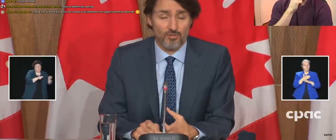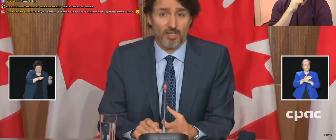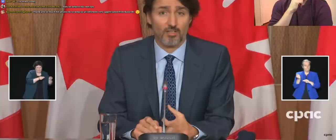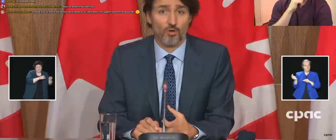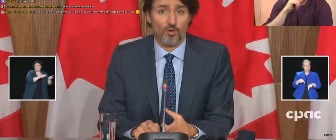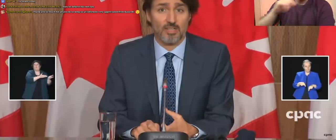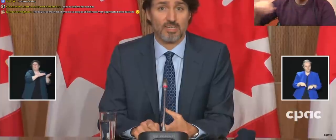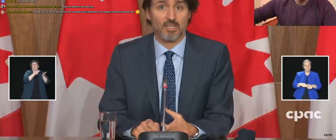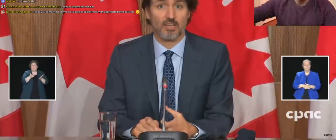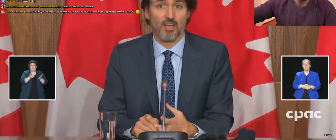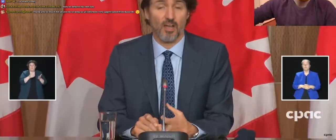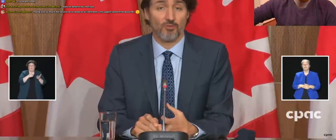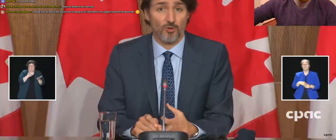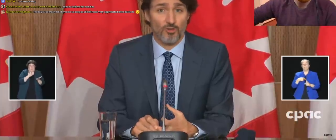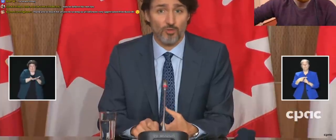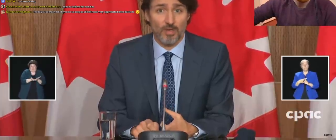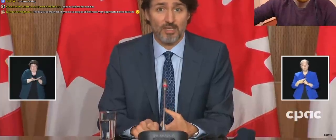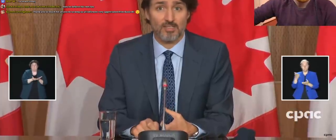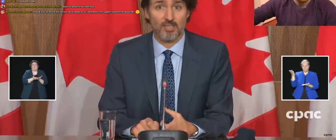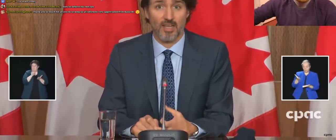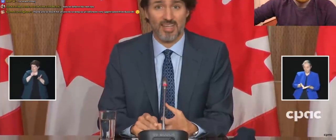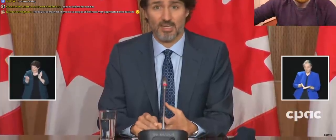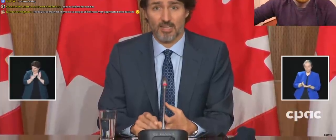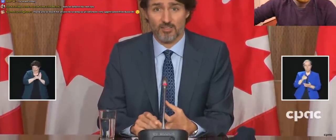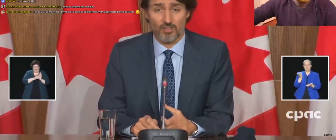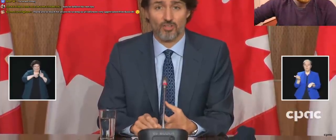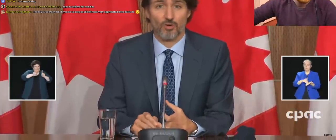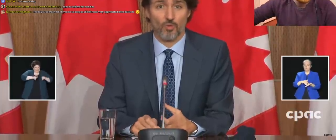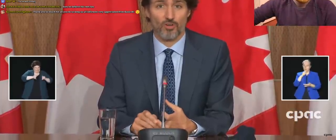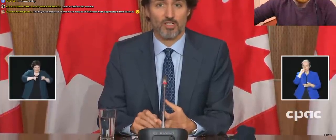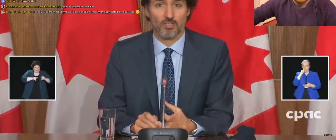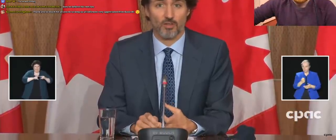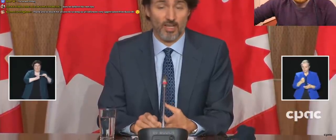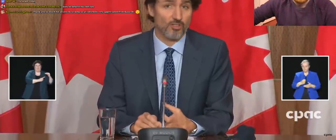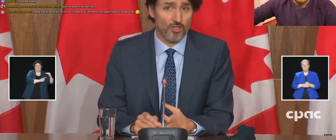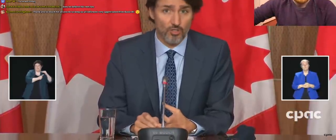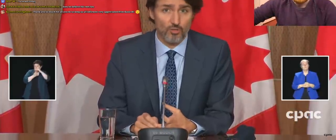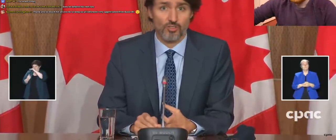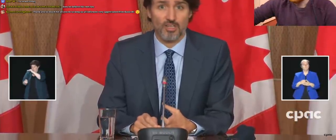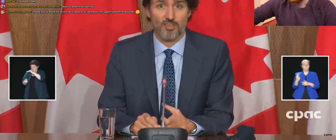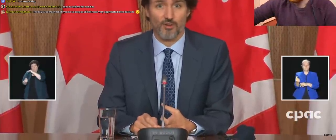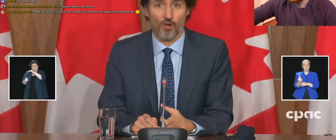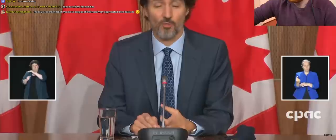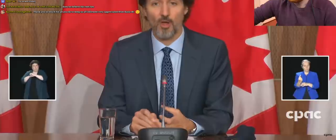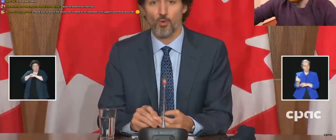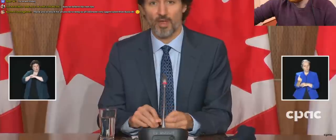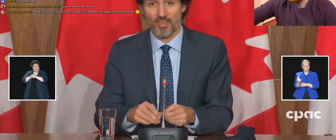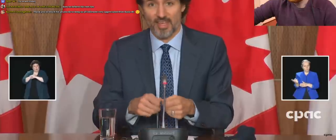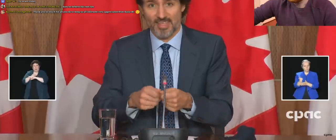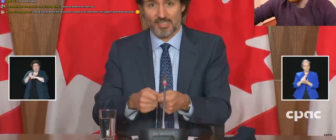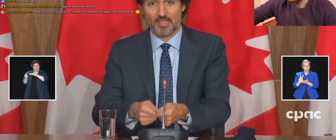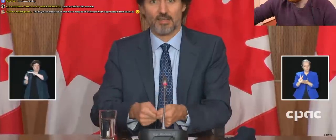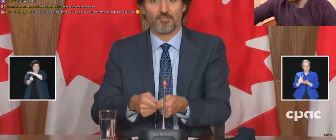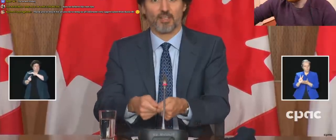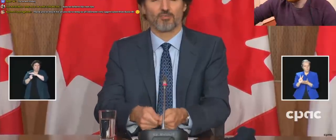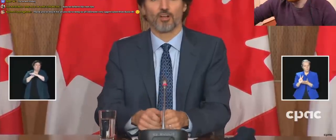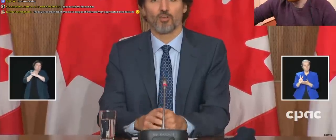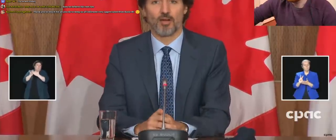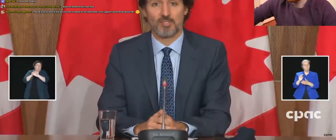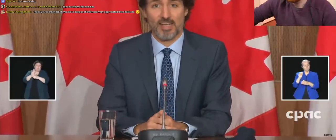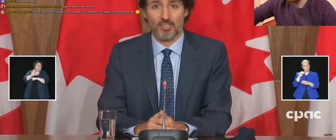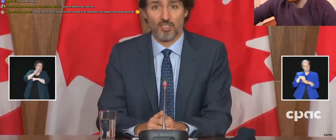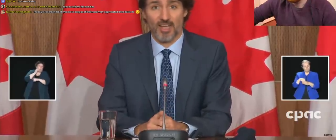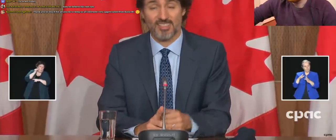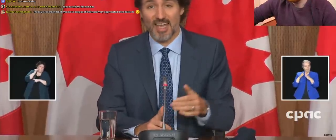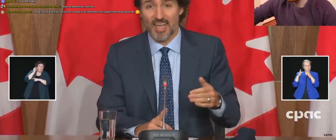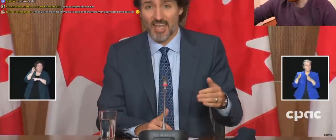a strict quarantine for 2 weeks in a secure quarantine location, usually their home, with significant